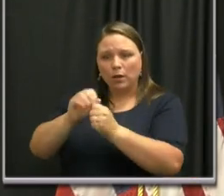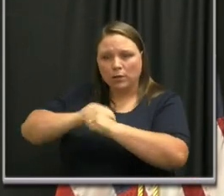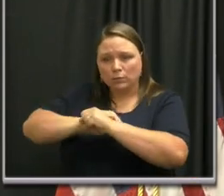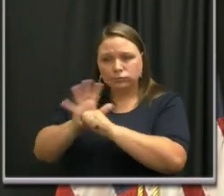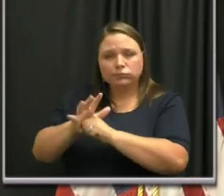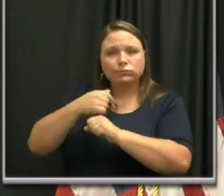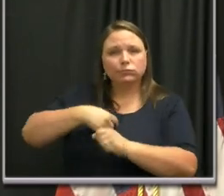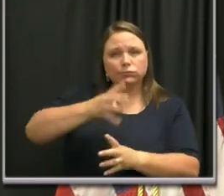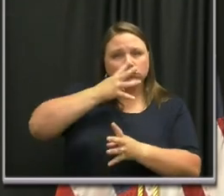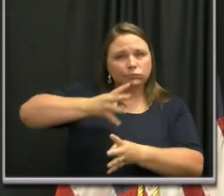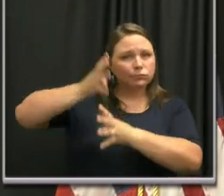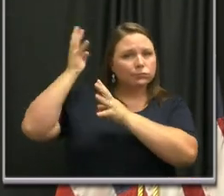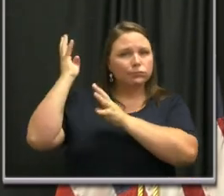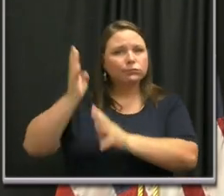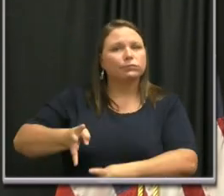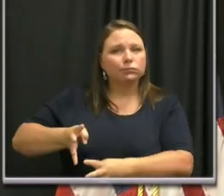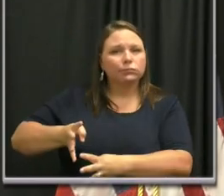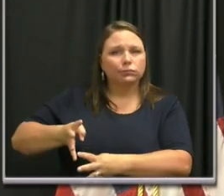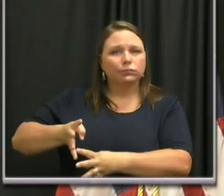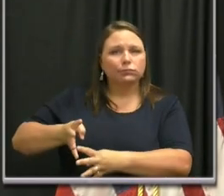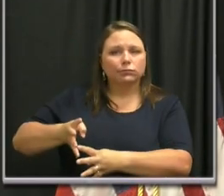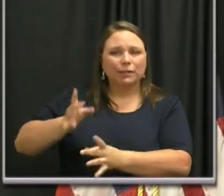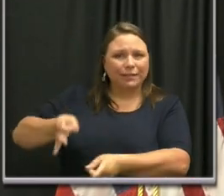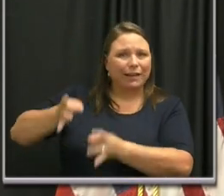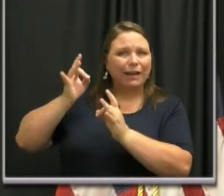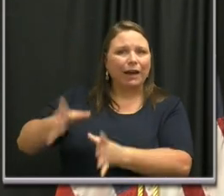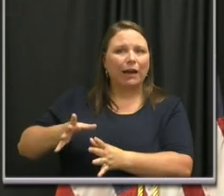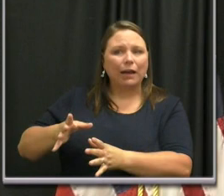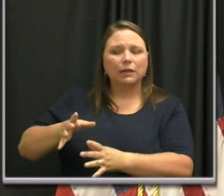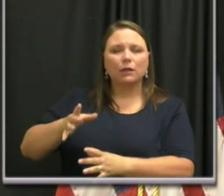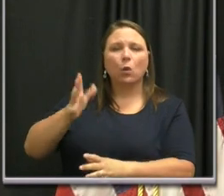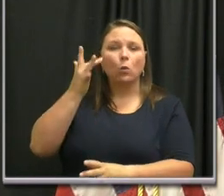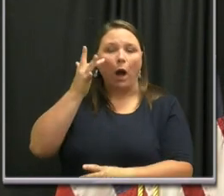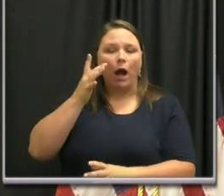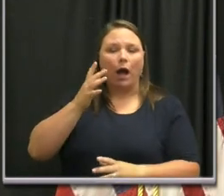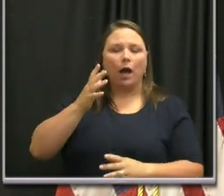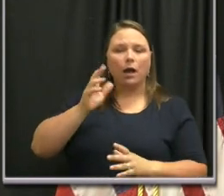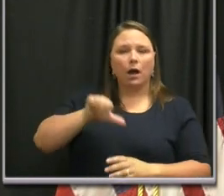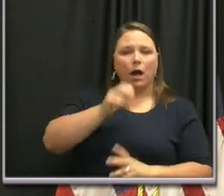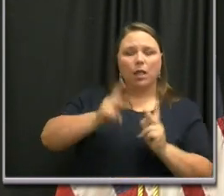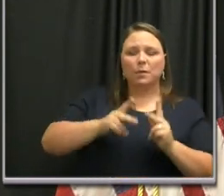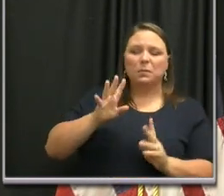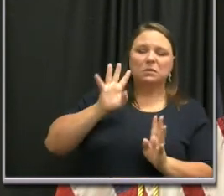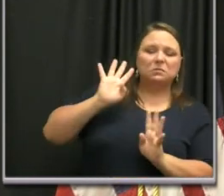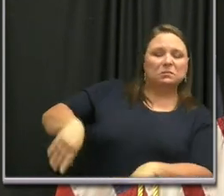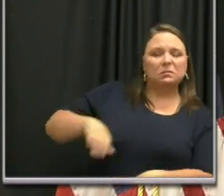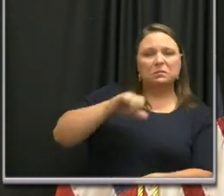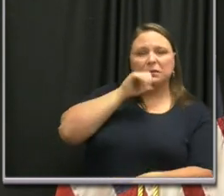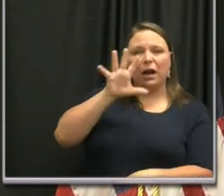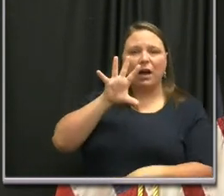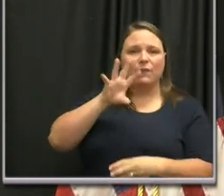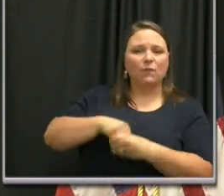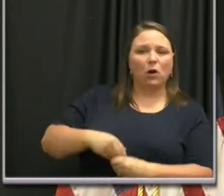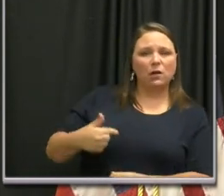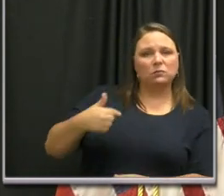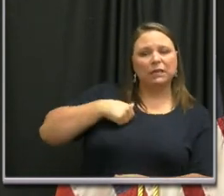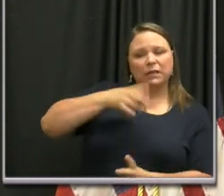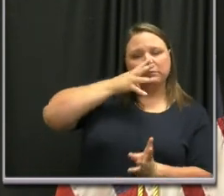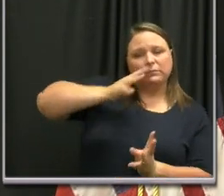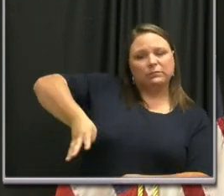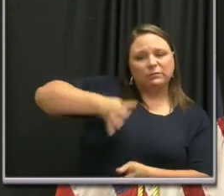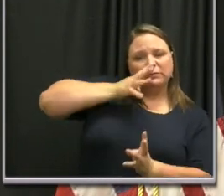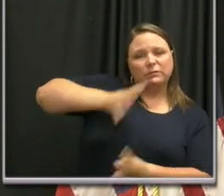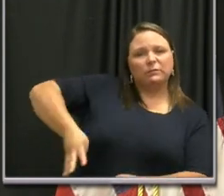people who feel that the issue does not involve them has also been a significant challenge in the fight